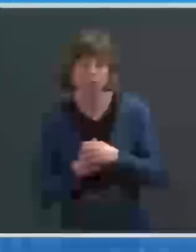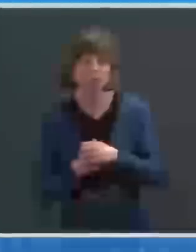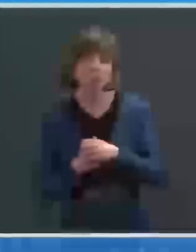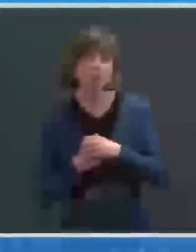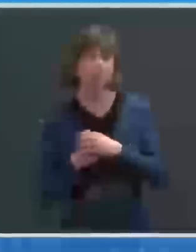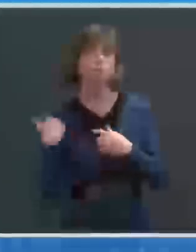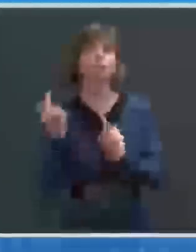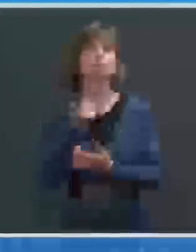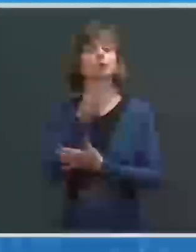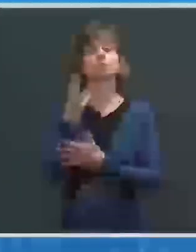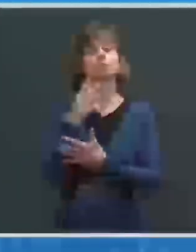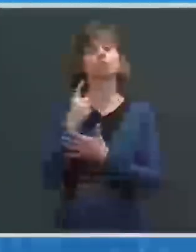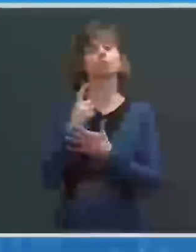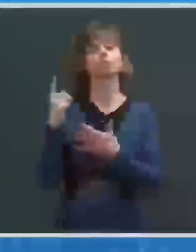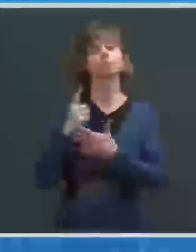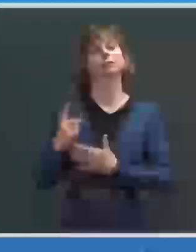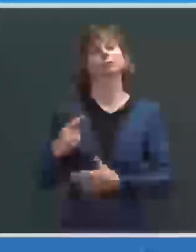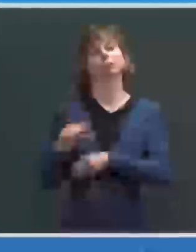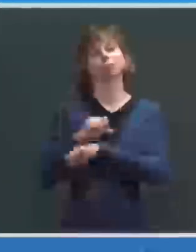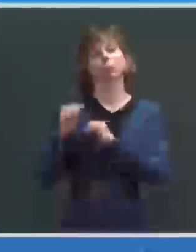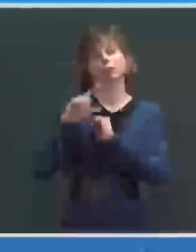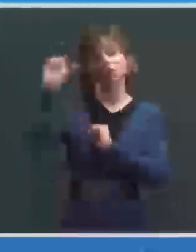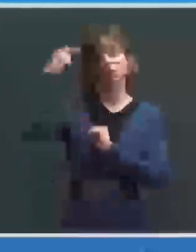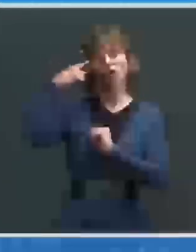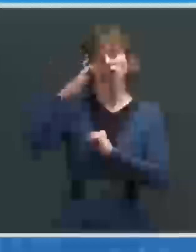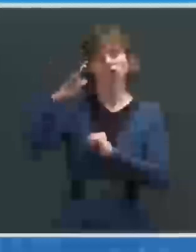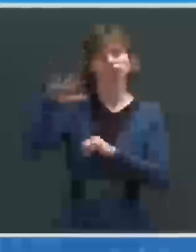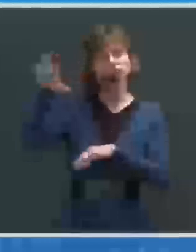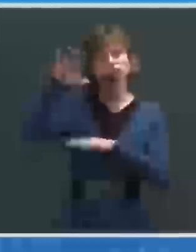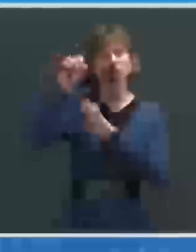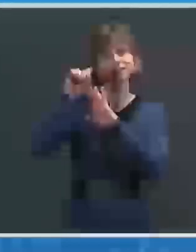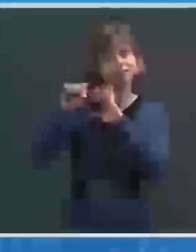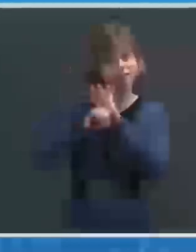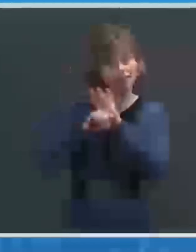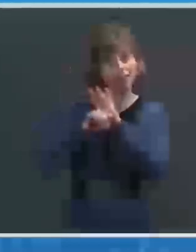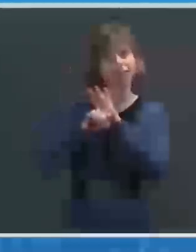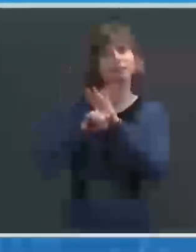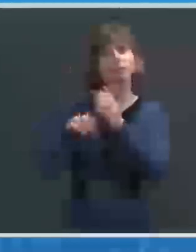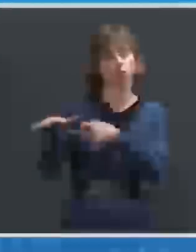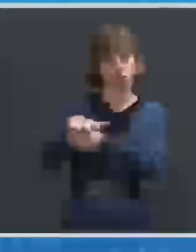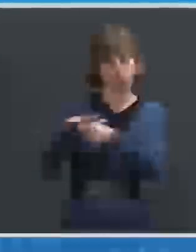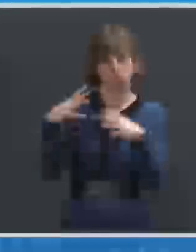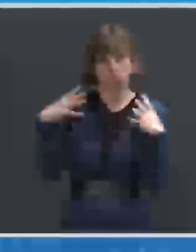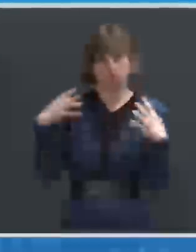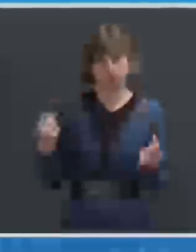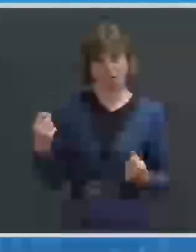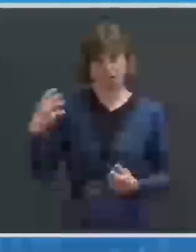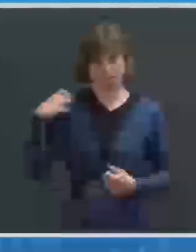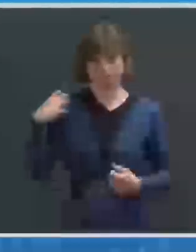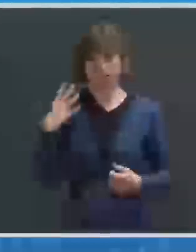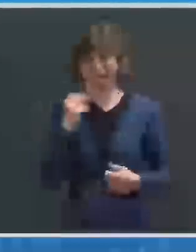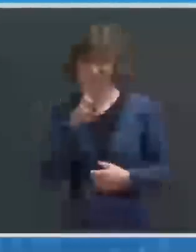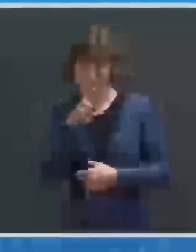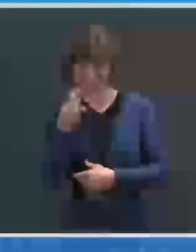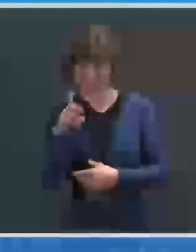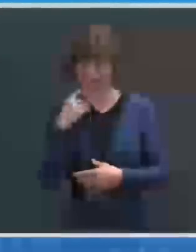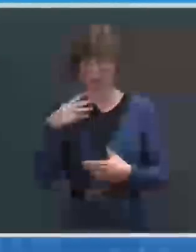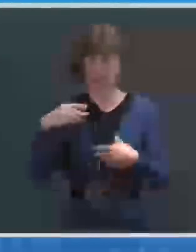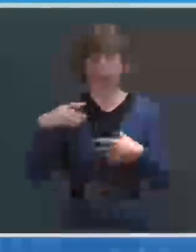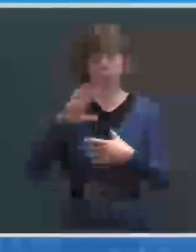several weeks, we've been working with governors, state and local health officials, and pharmacies and community health